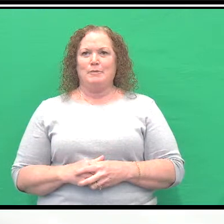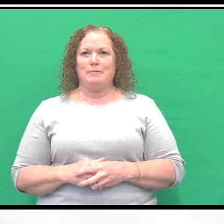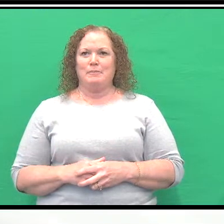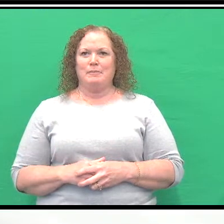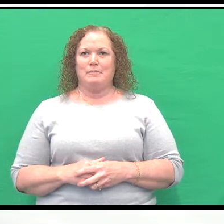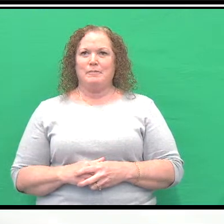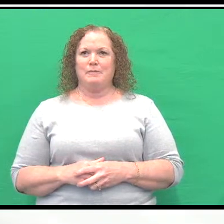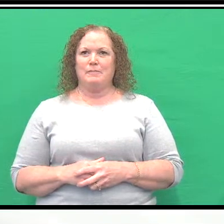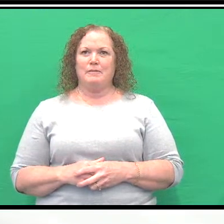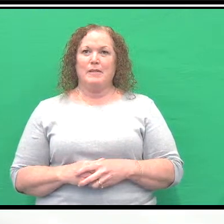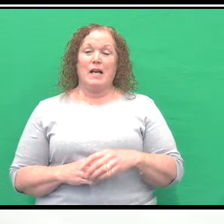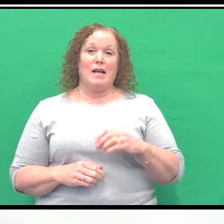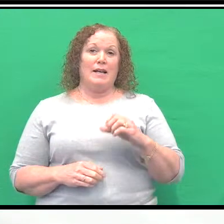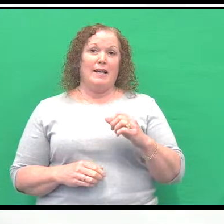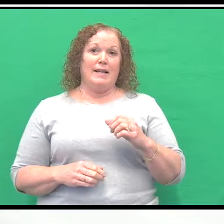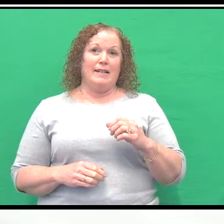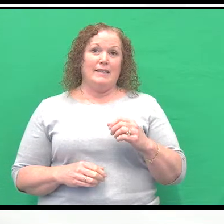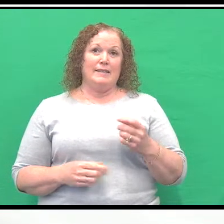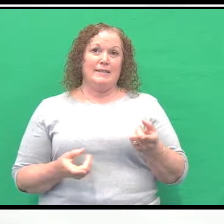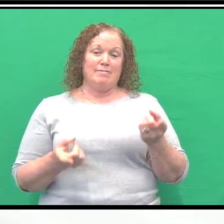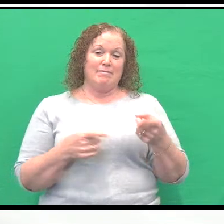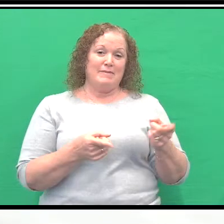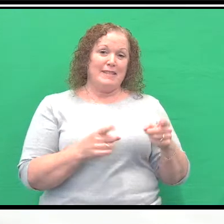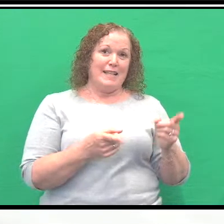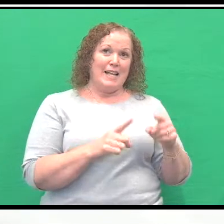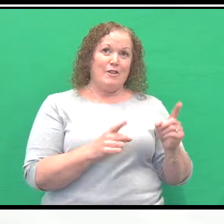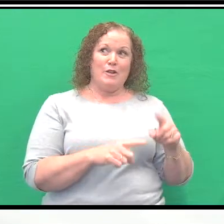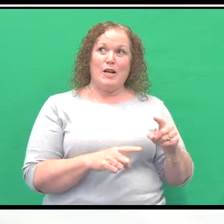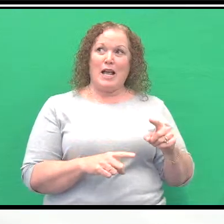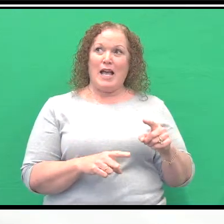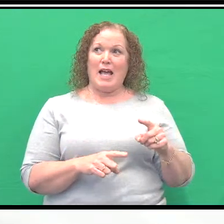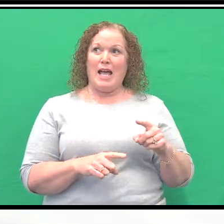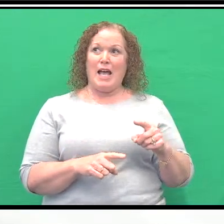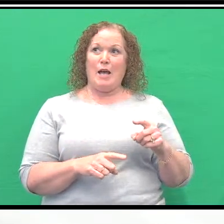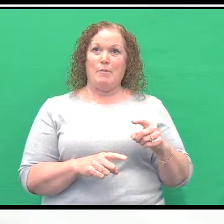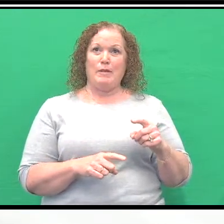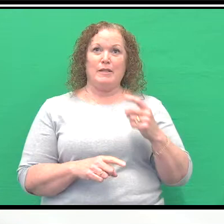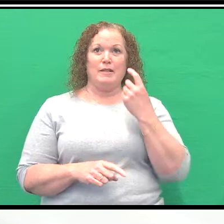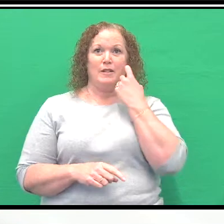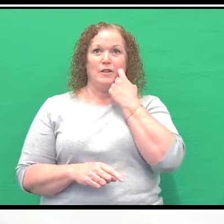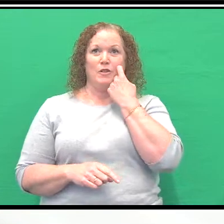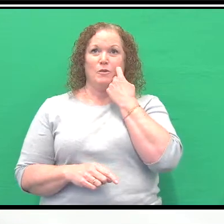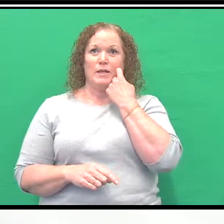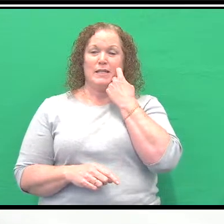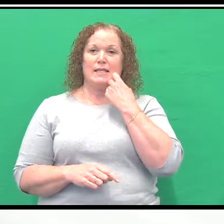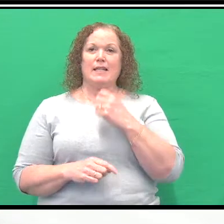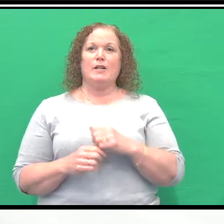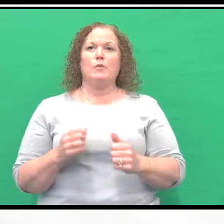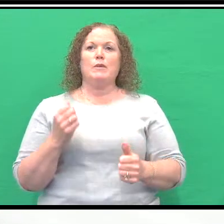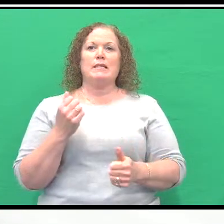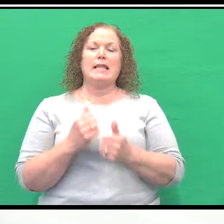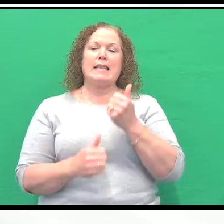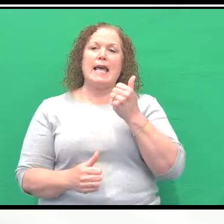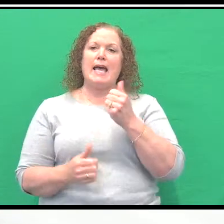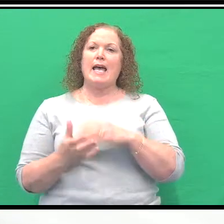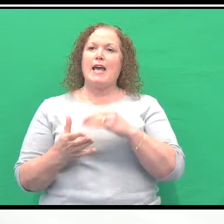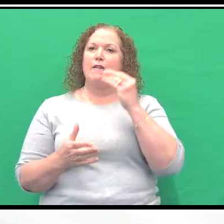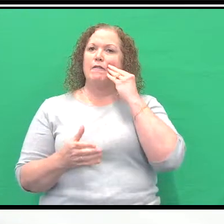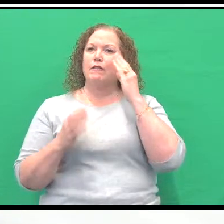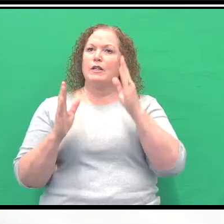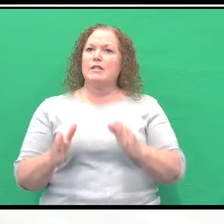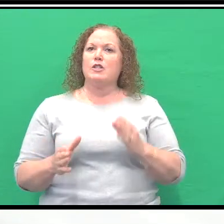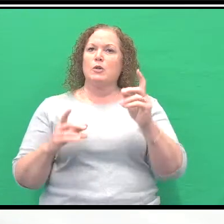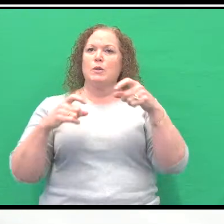event that happened recently, in fact, member Espericueta and I were at the Every Student Succeeding